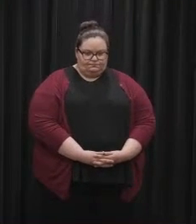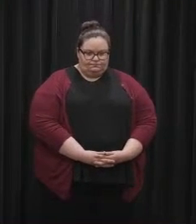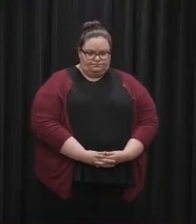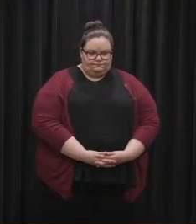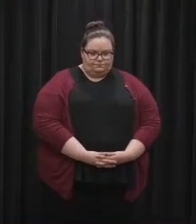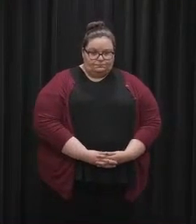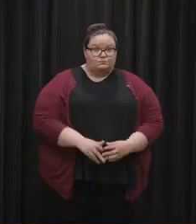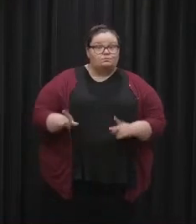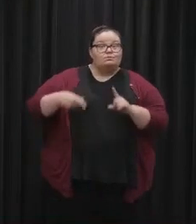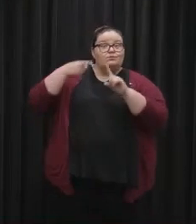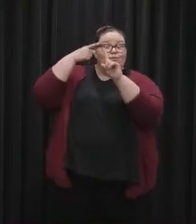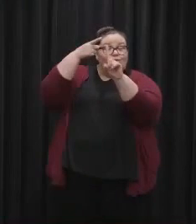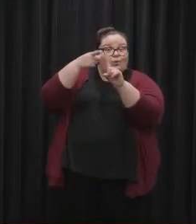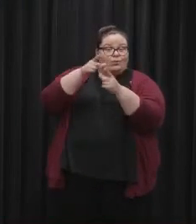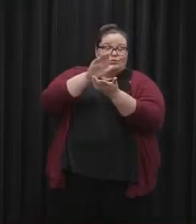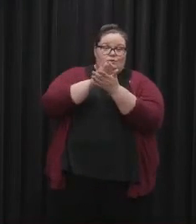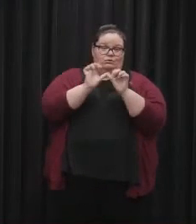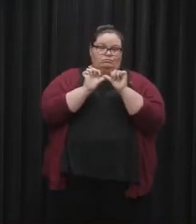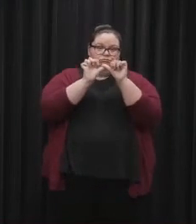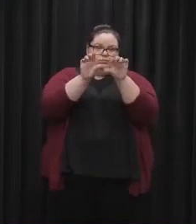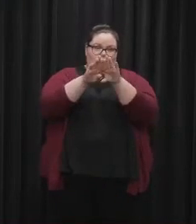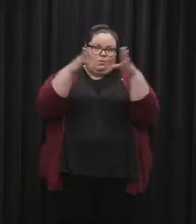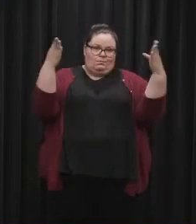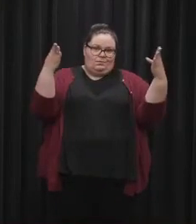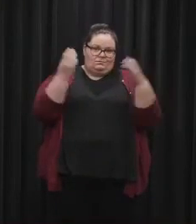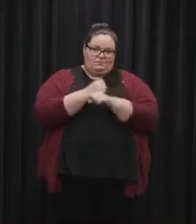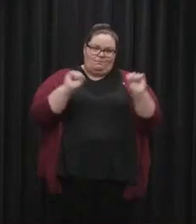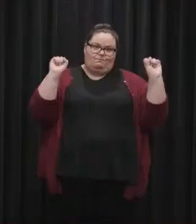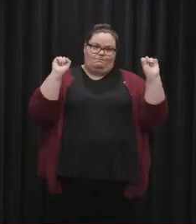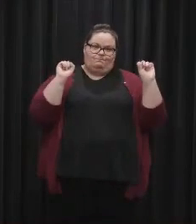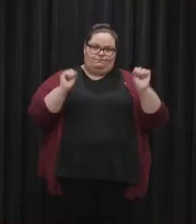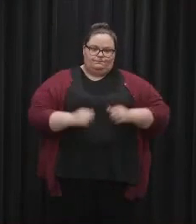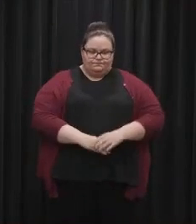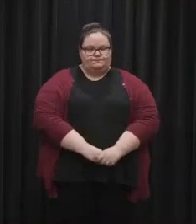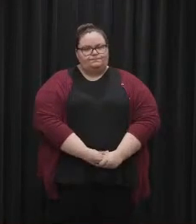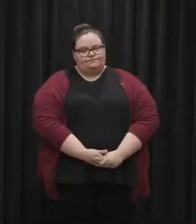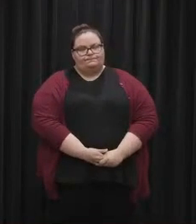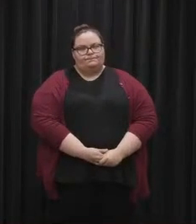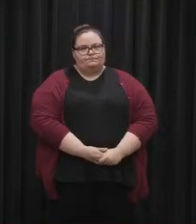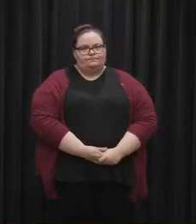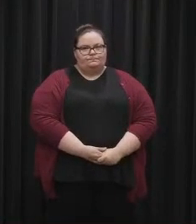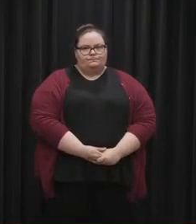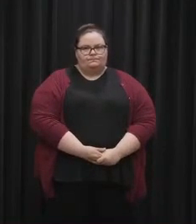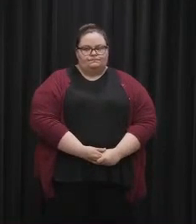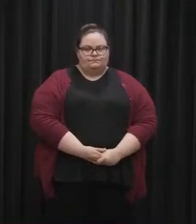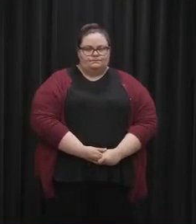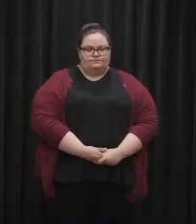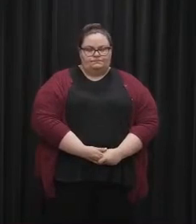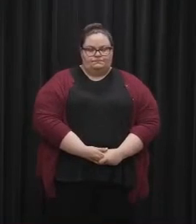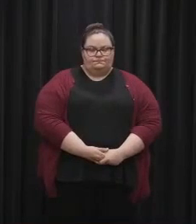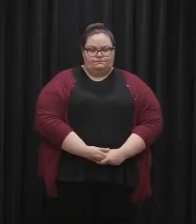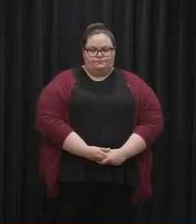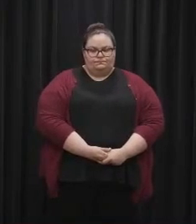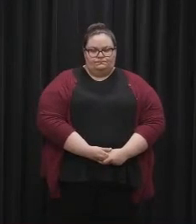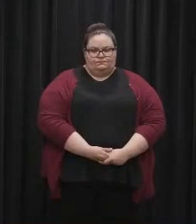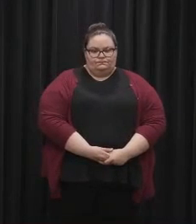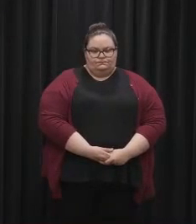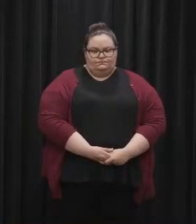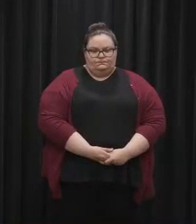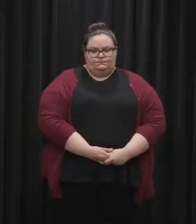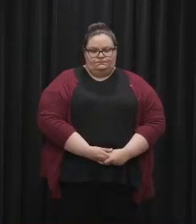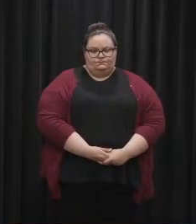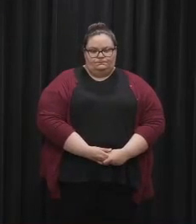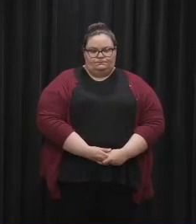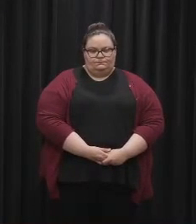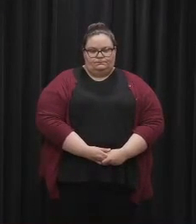advice at Public Health. Open and safe. Ça, c'est le but, de que les écoles restent. That is our goal. We want open schools and safe schools.